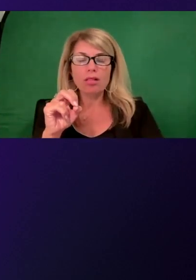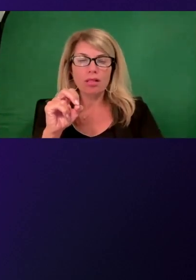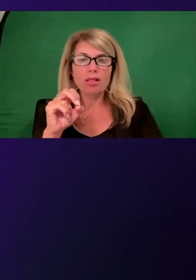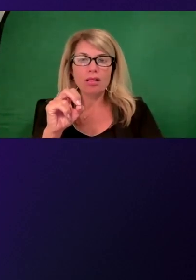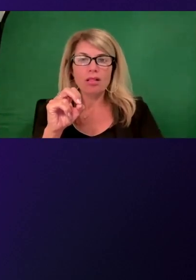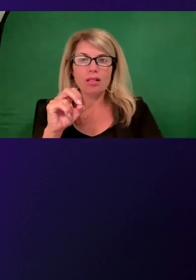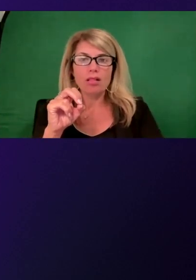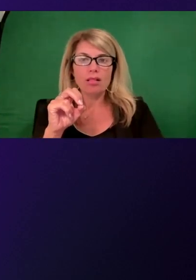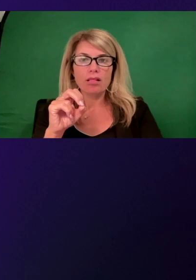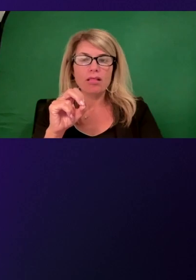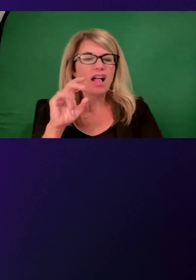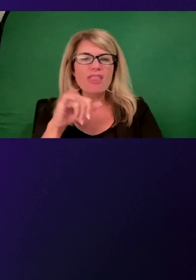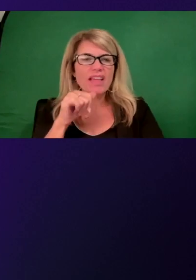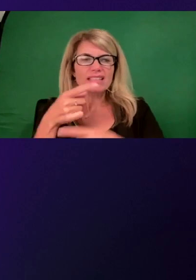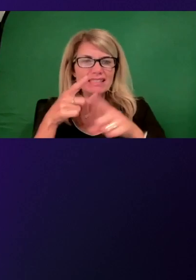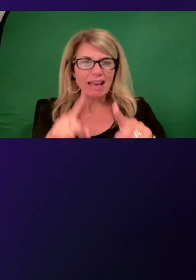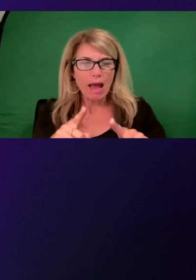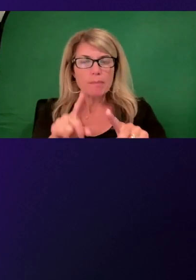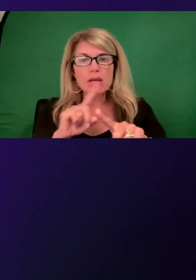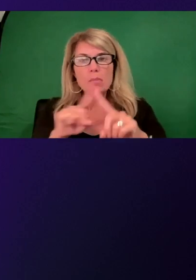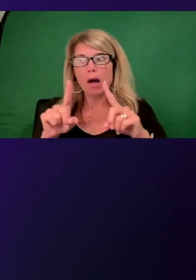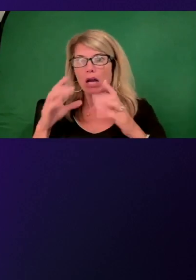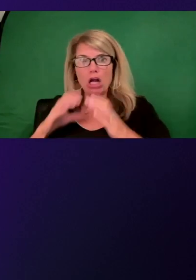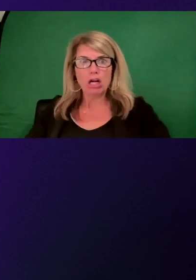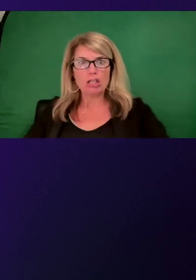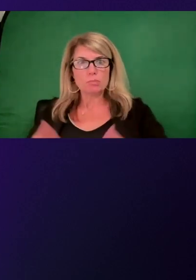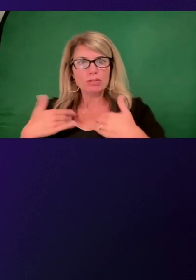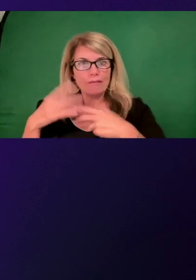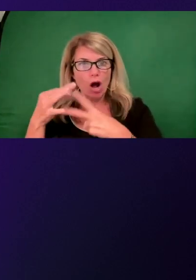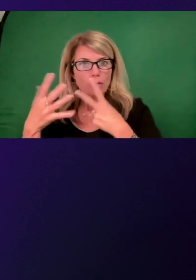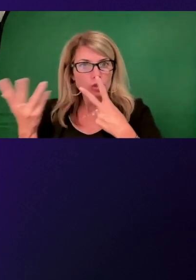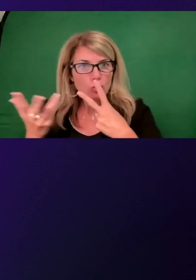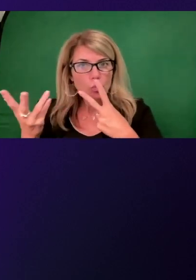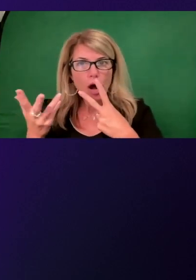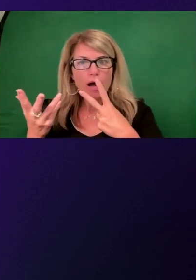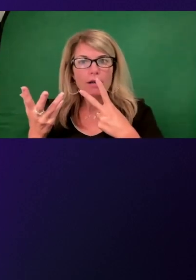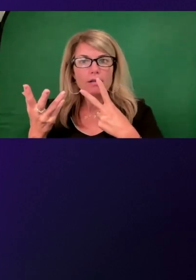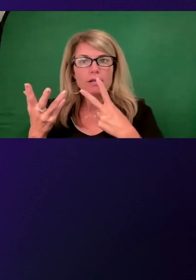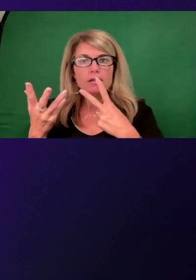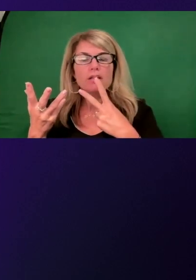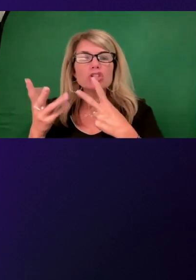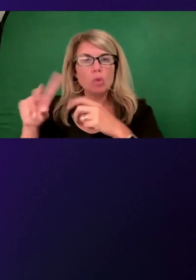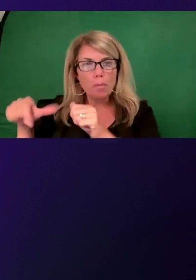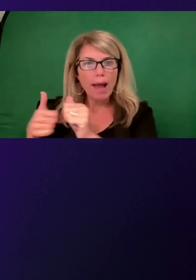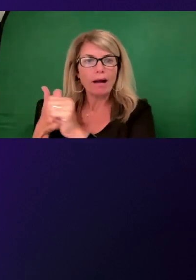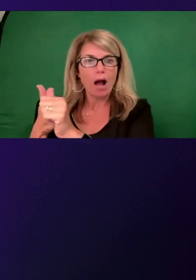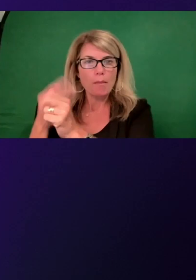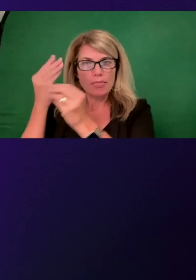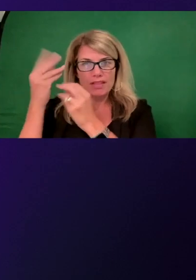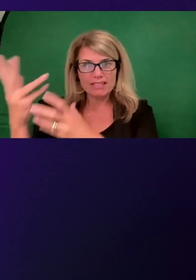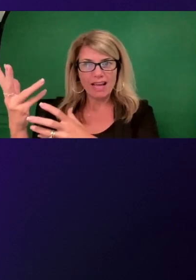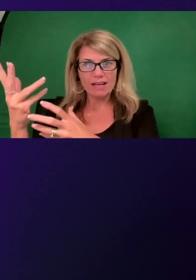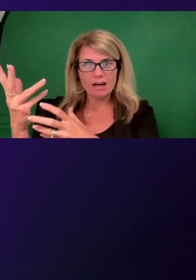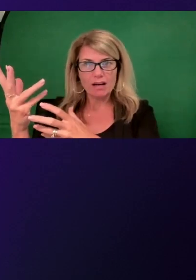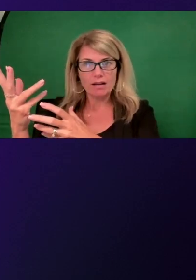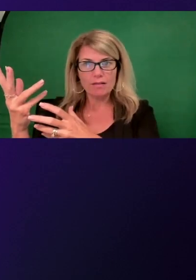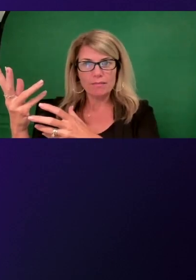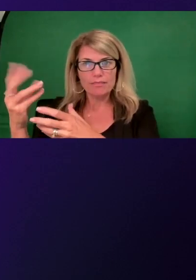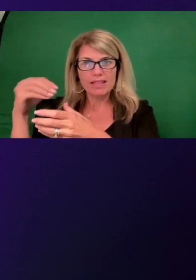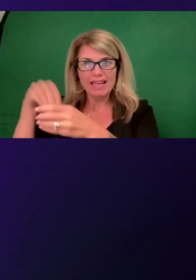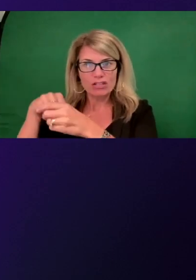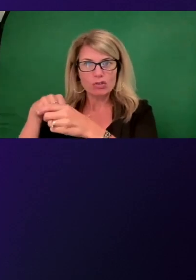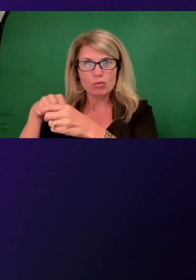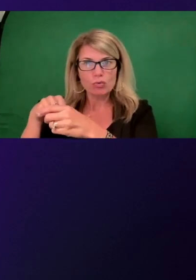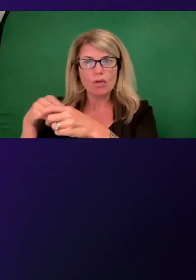That does not happen, but then customers have the option to take backups of their data into the persistent